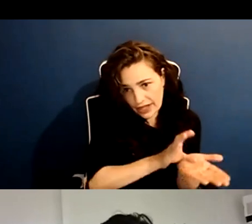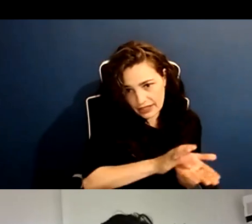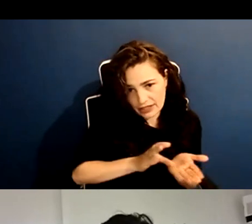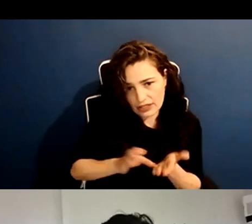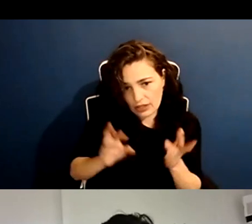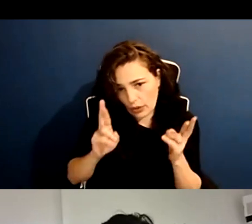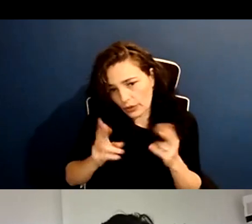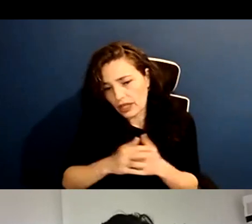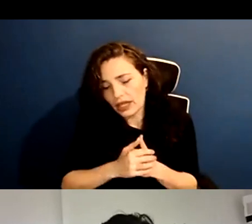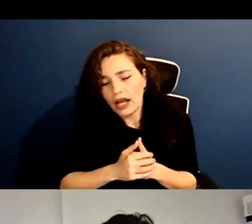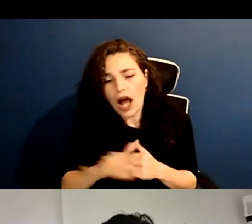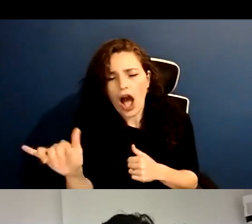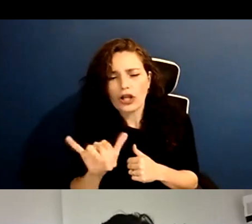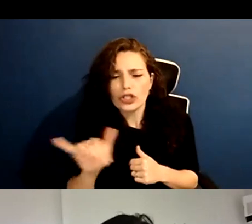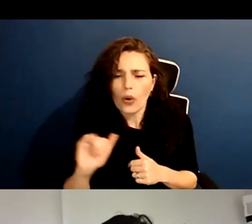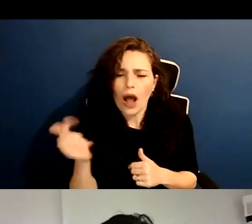funding